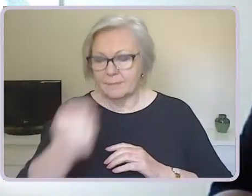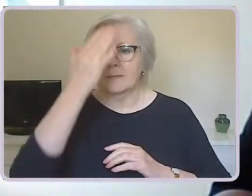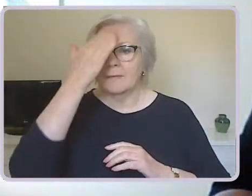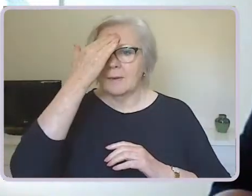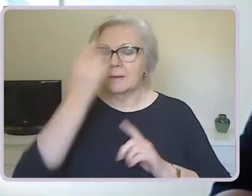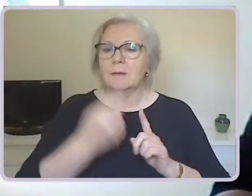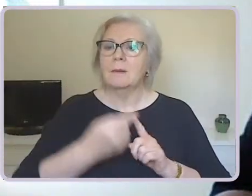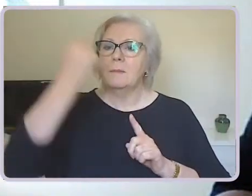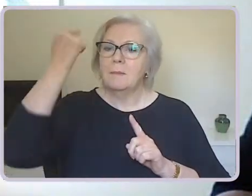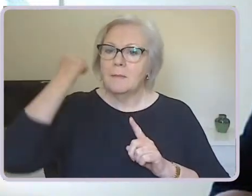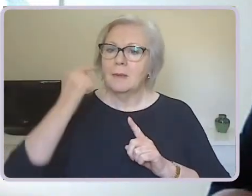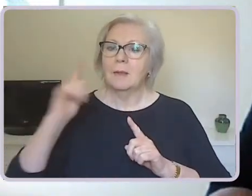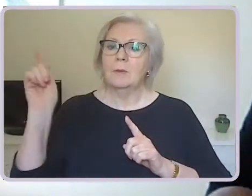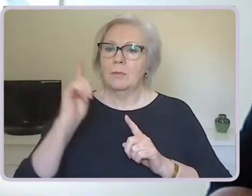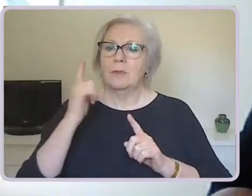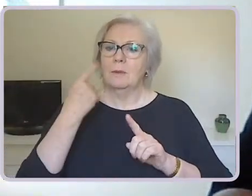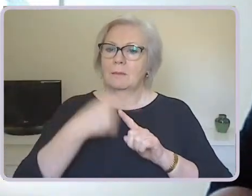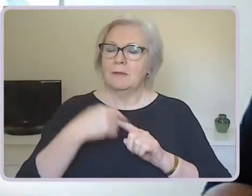and emerging.